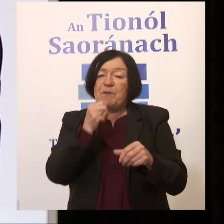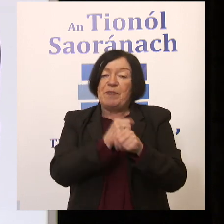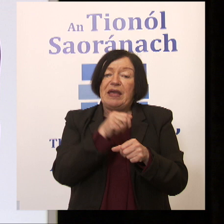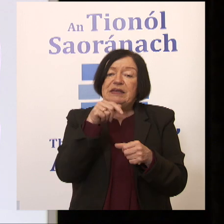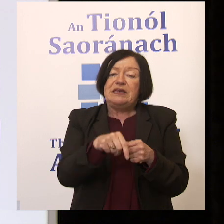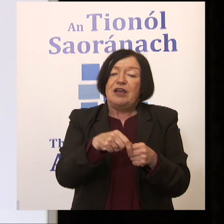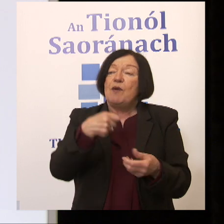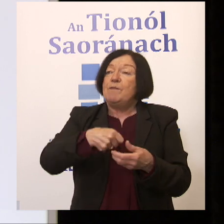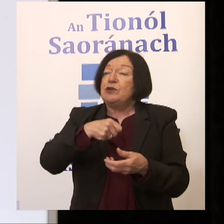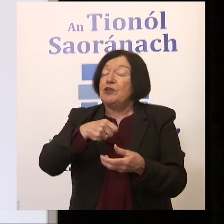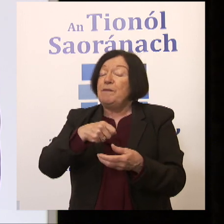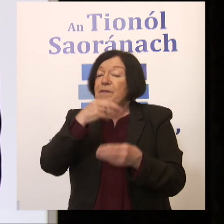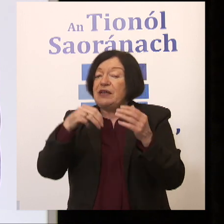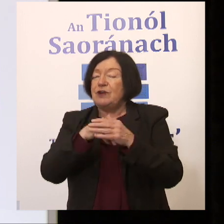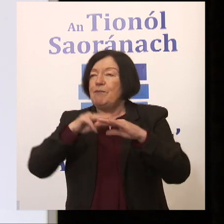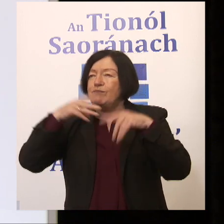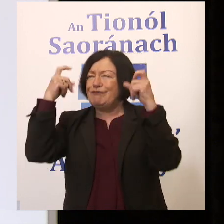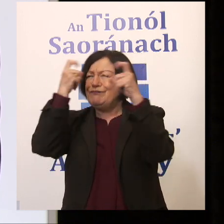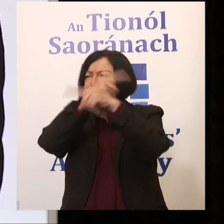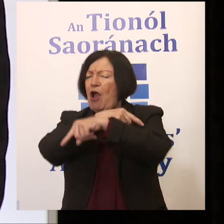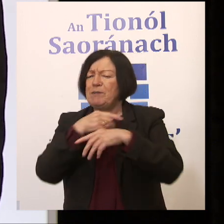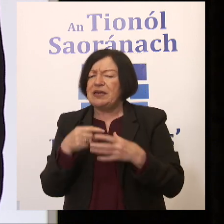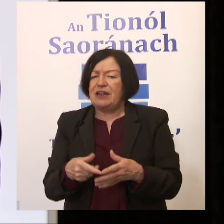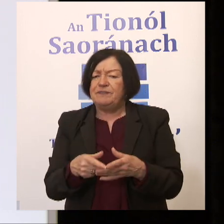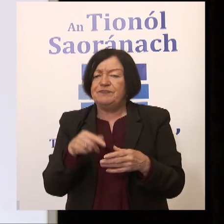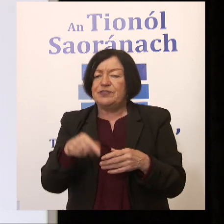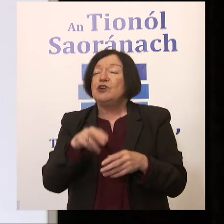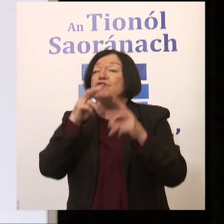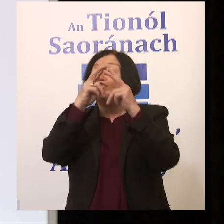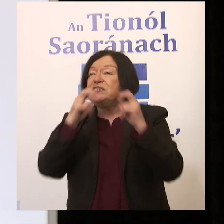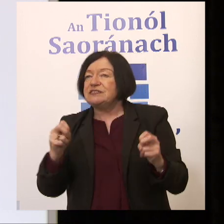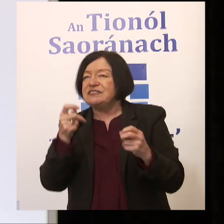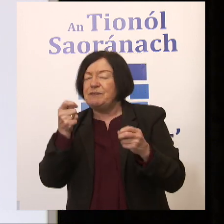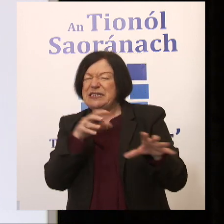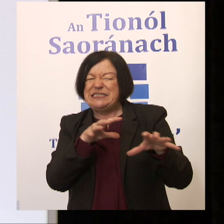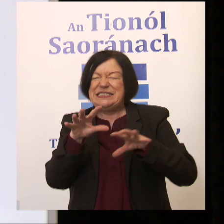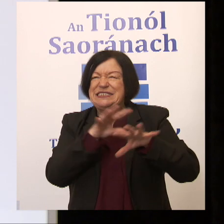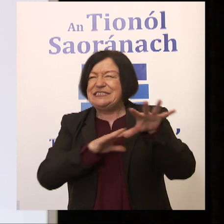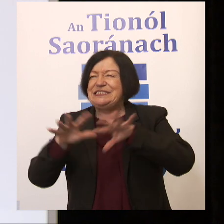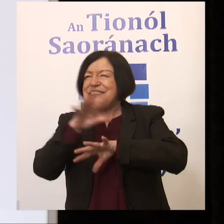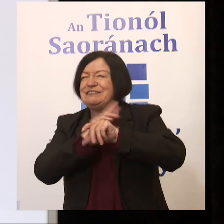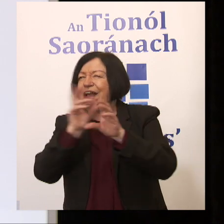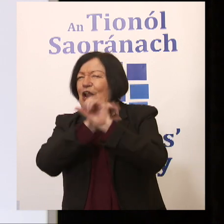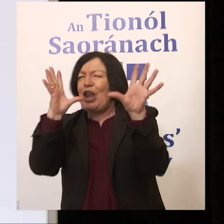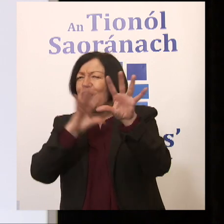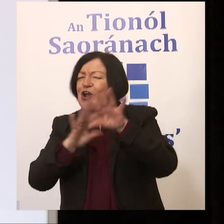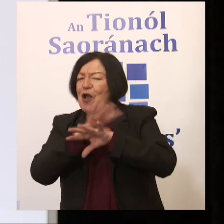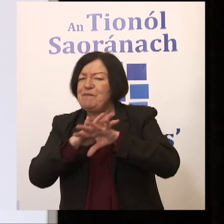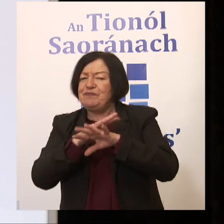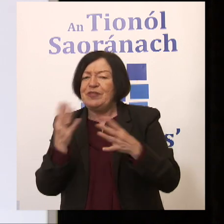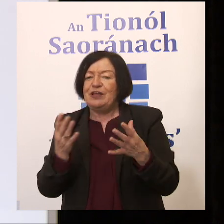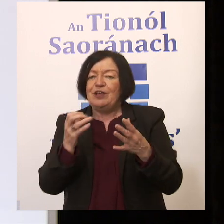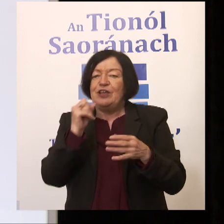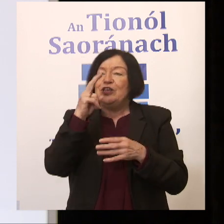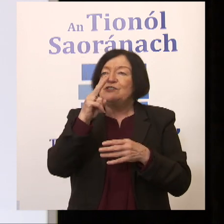systems making budgetary management slightly more complicated, although again the research would be a bit patchy on this in terms of whether